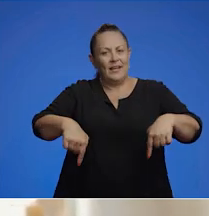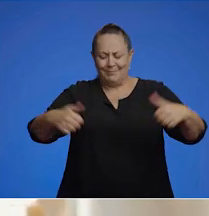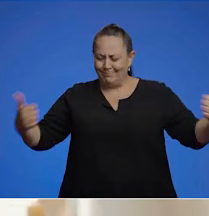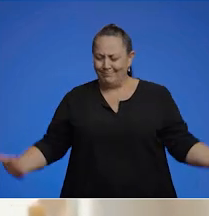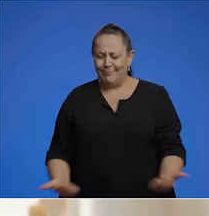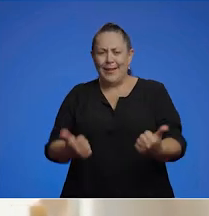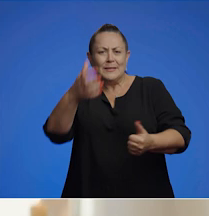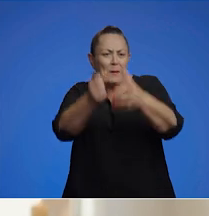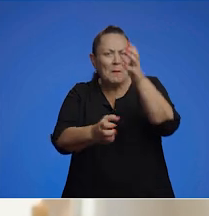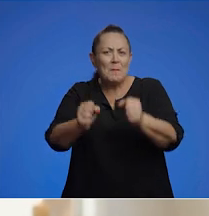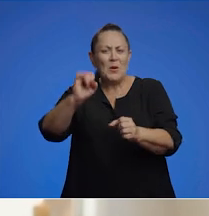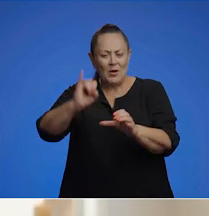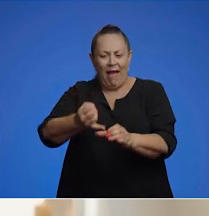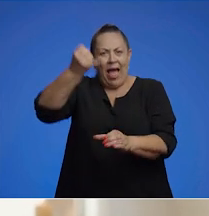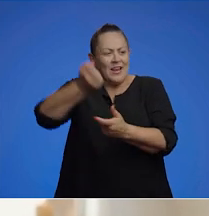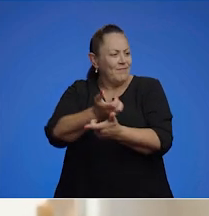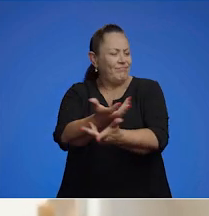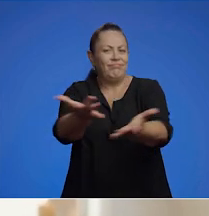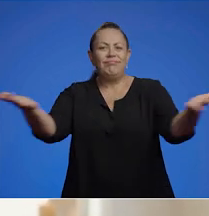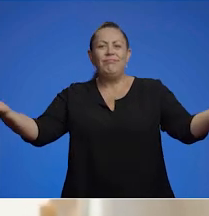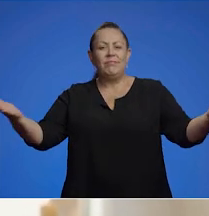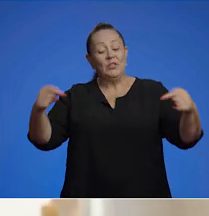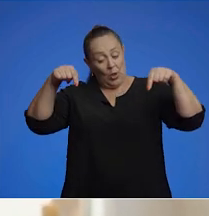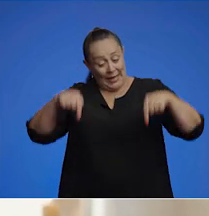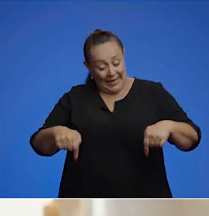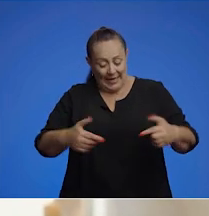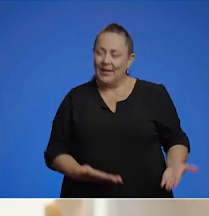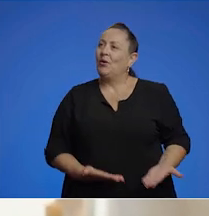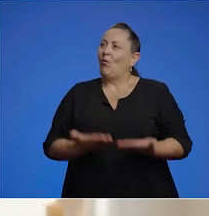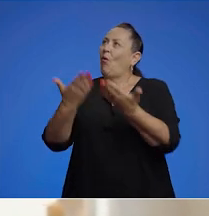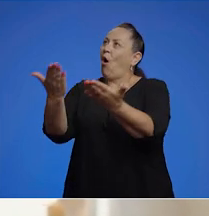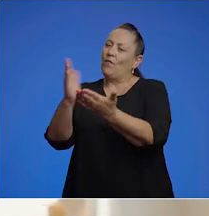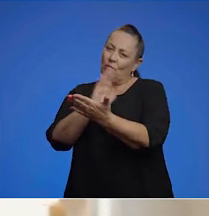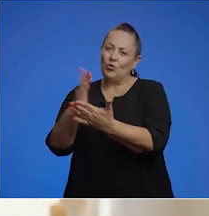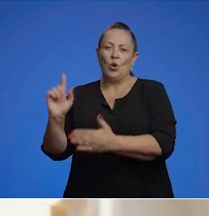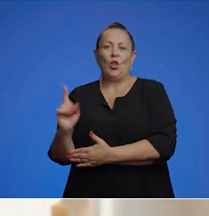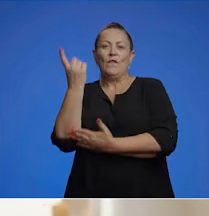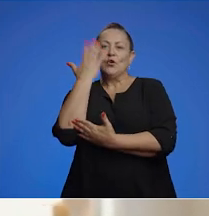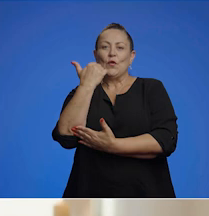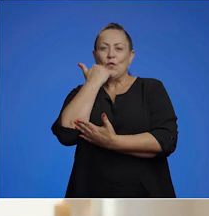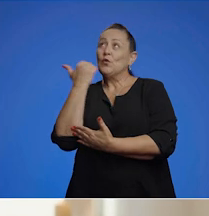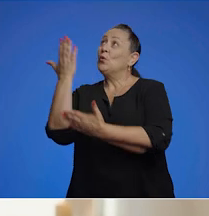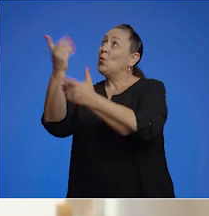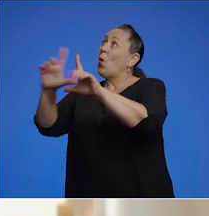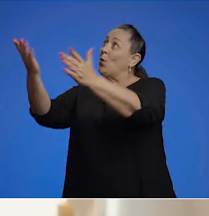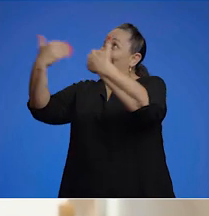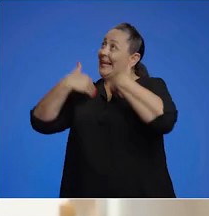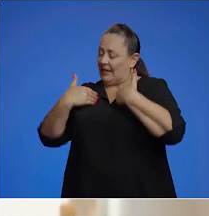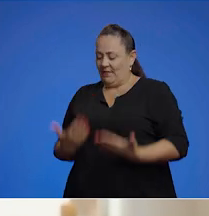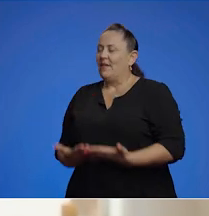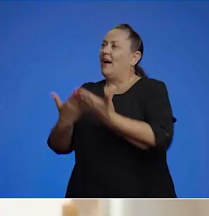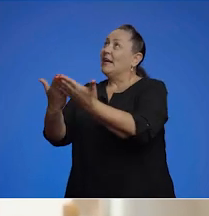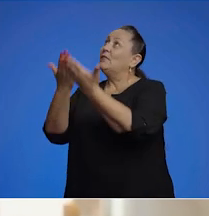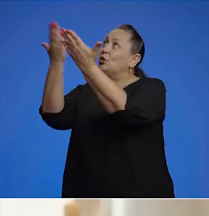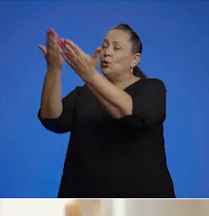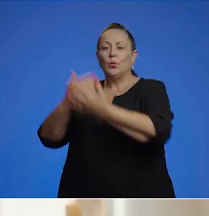where milk and honey flow. Here then I bring the first fruits of the produce of the soil that you, Lord, have